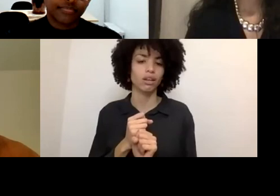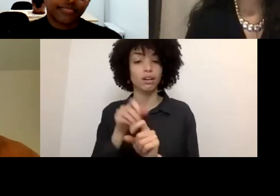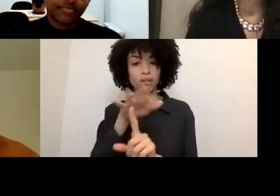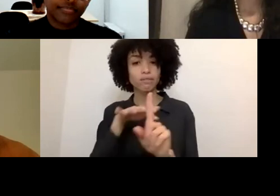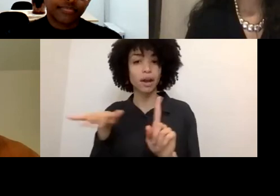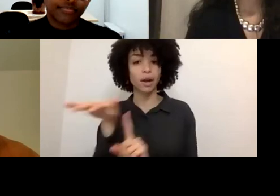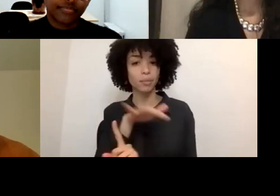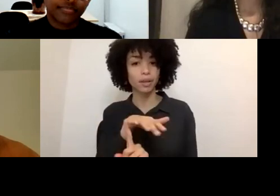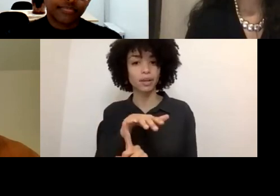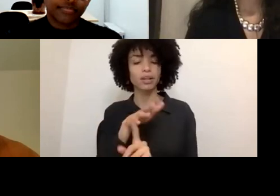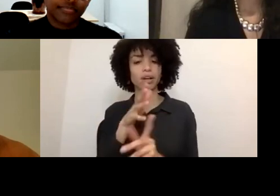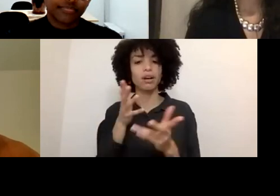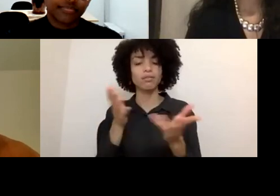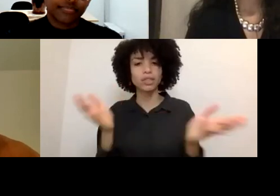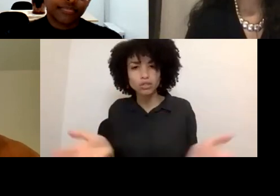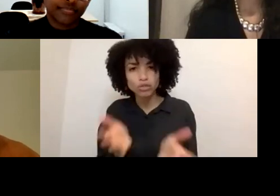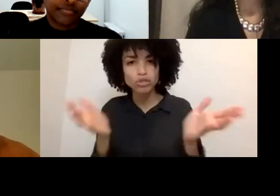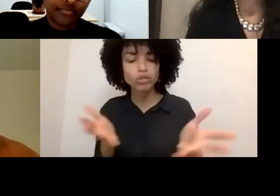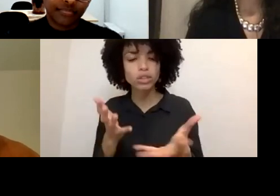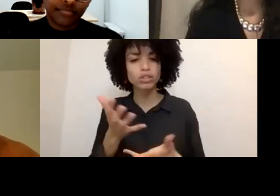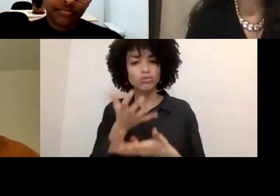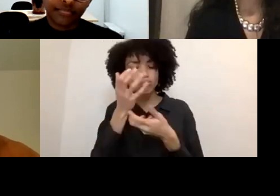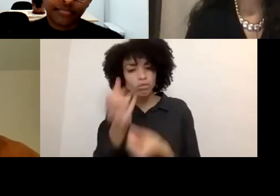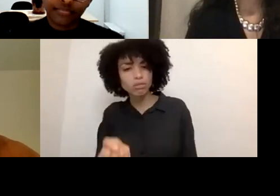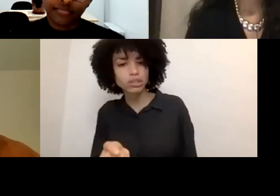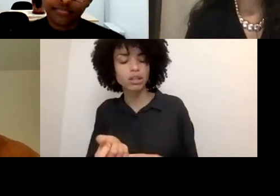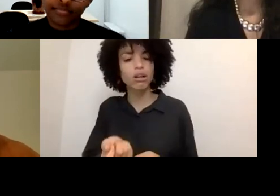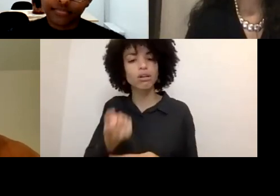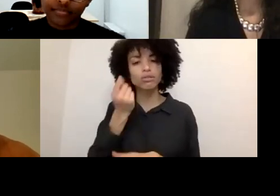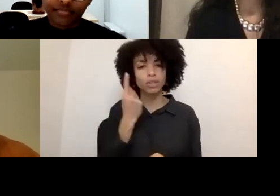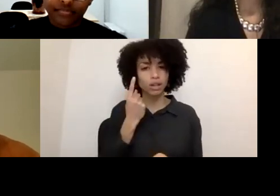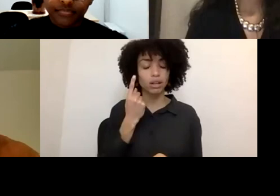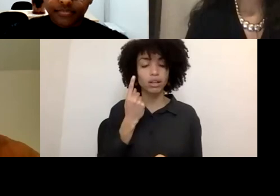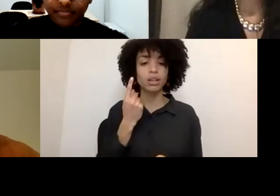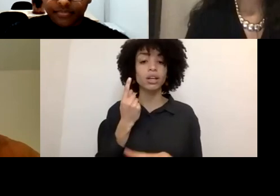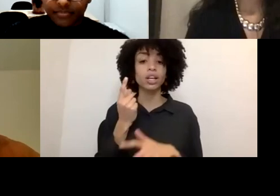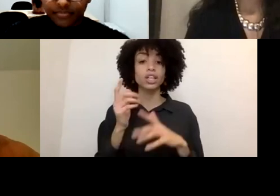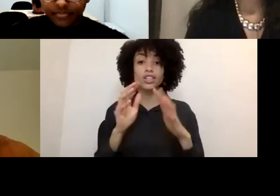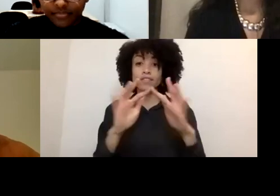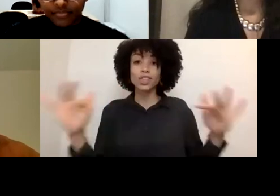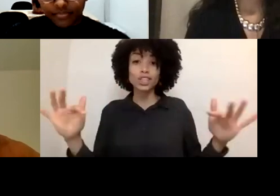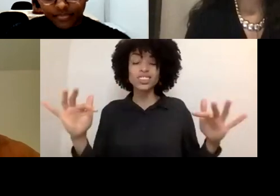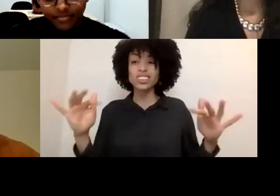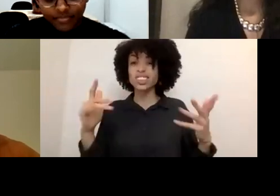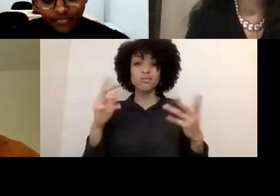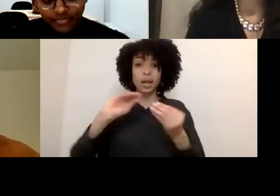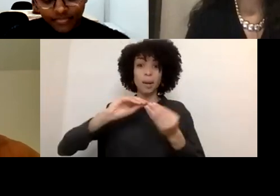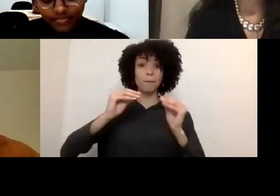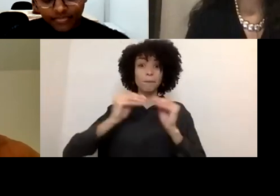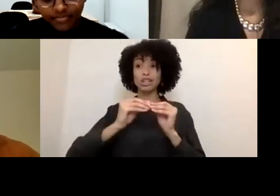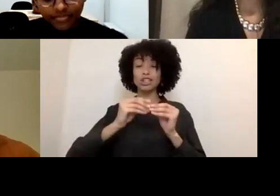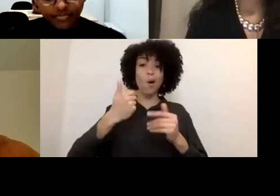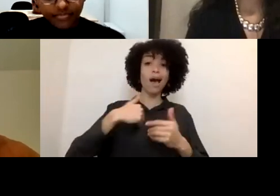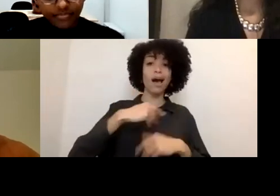of encouraging and trusting and understanding. You can have diversity in numbers, but that means nothing.